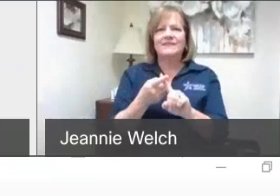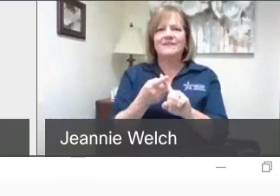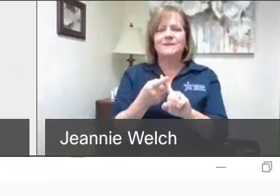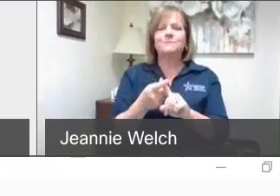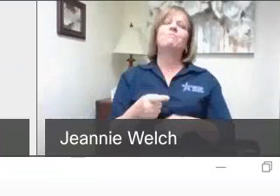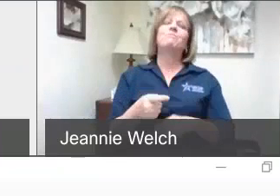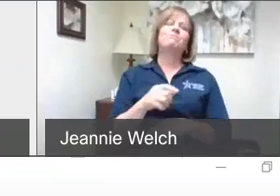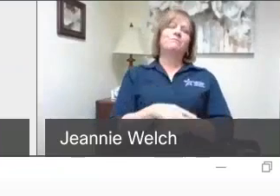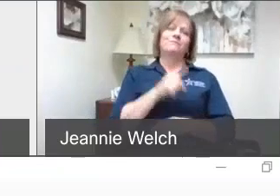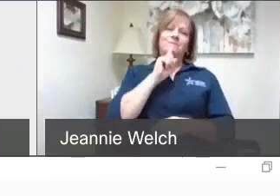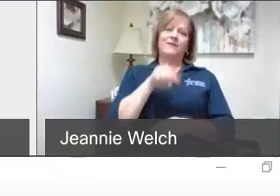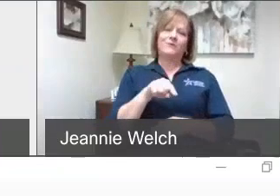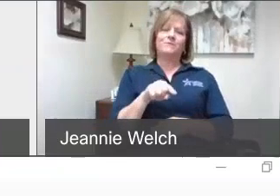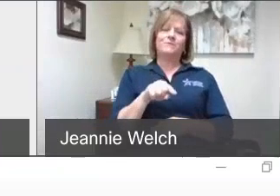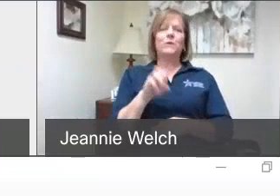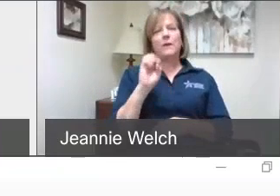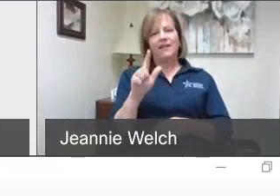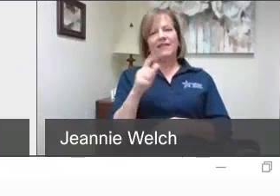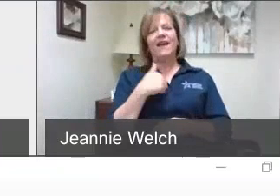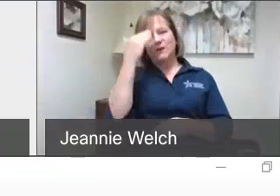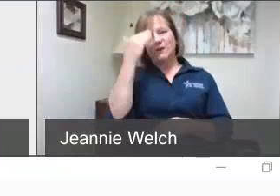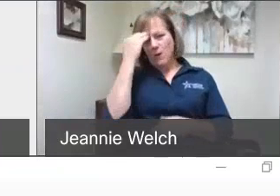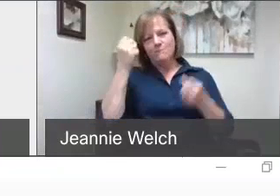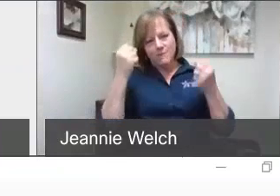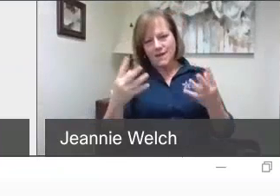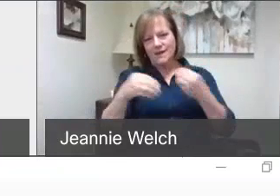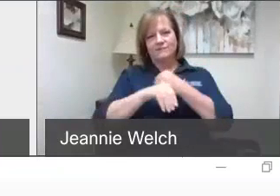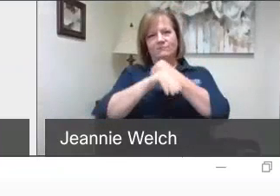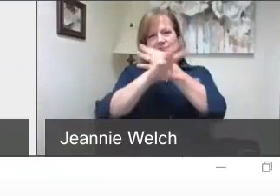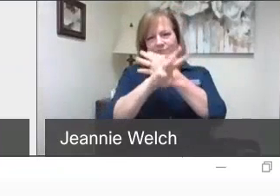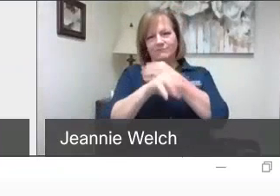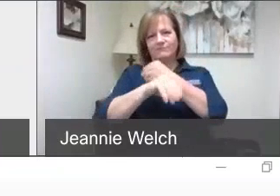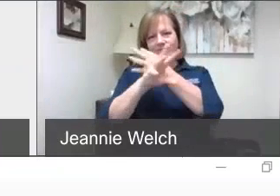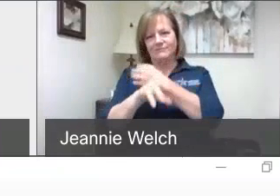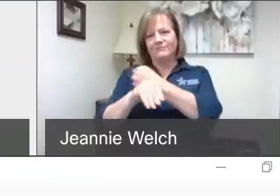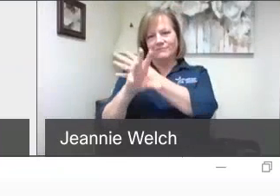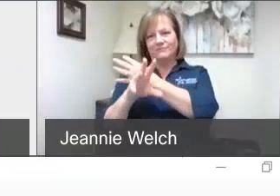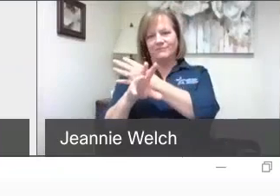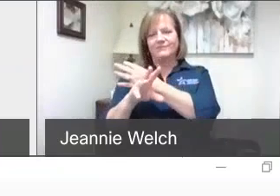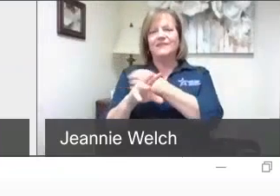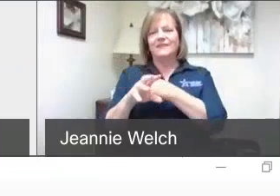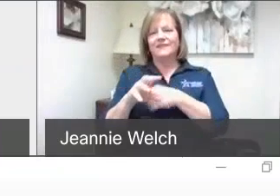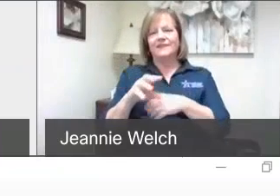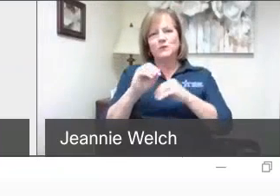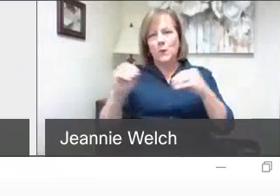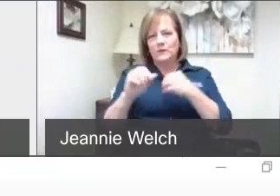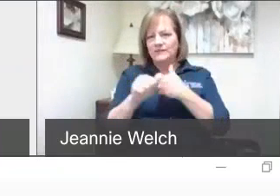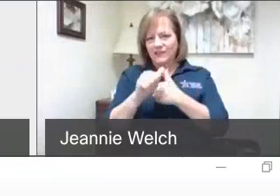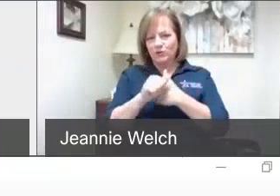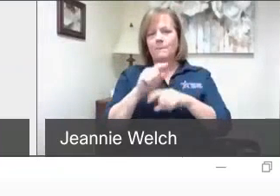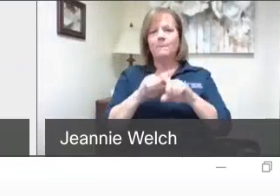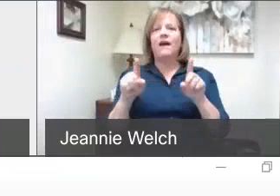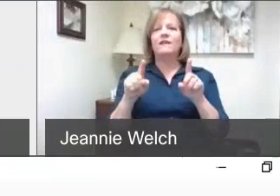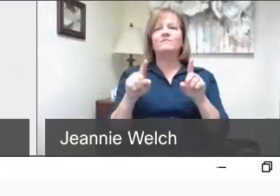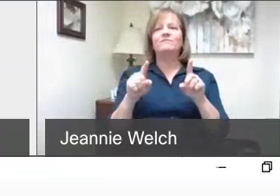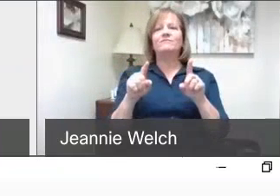virtual, just because we know there's no risk in doing virtual activities. There are